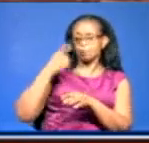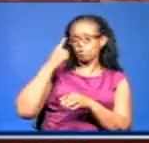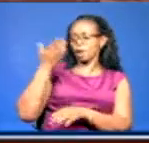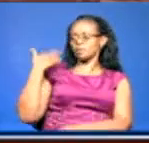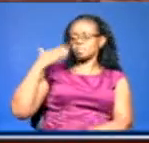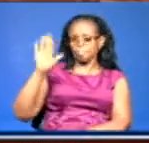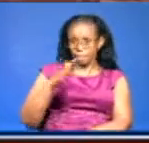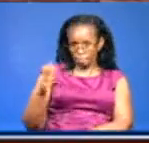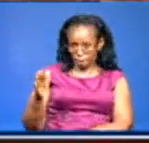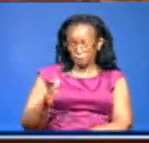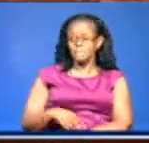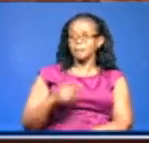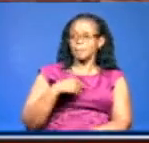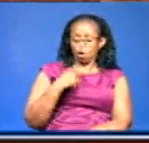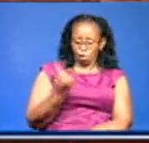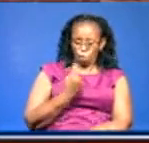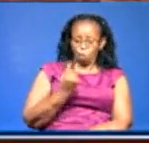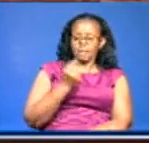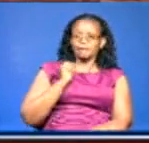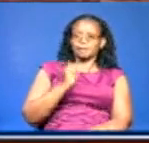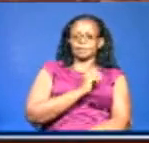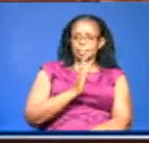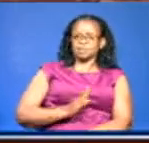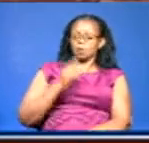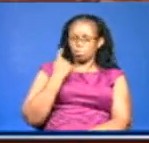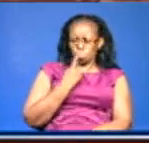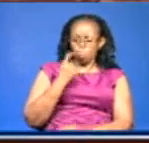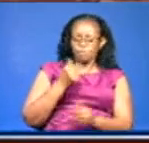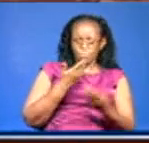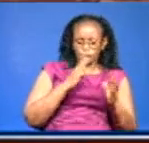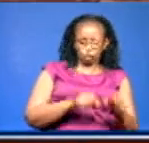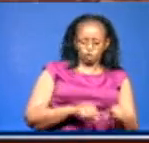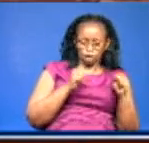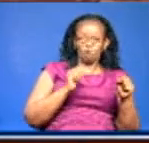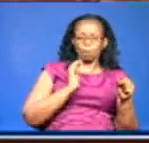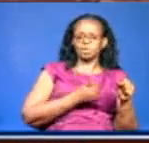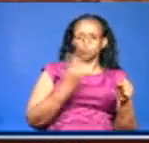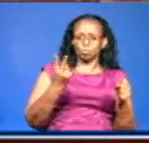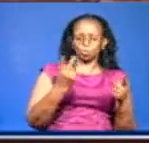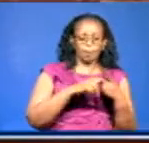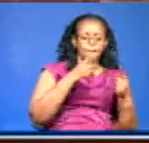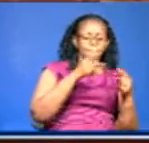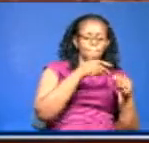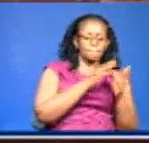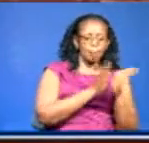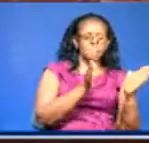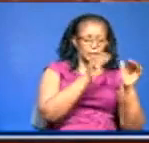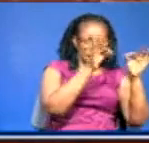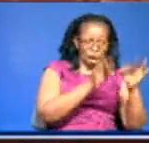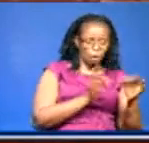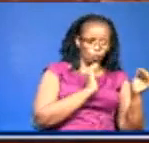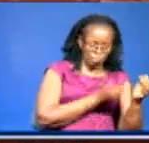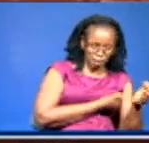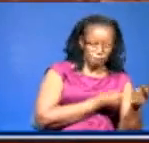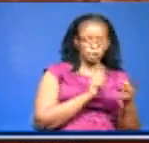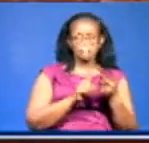I'm perhaps the only senator who was fortunate to chair two committees, Public Accounts Committee and the Devolution Committee. And Mr. Speaker, the